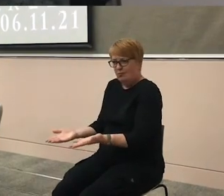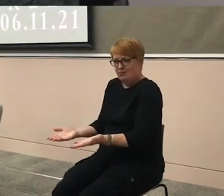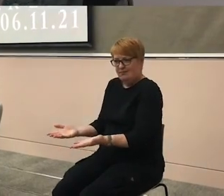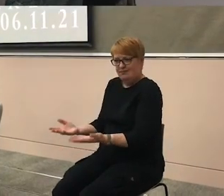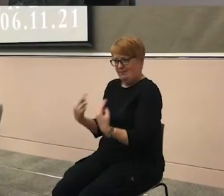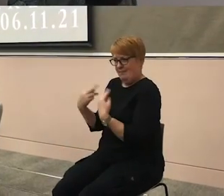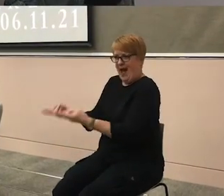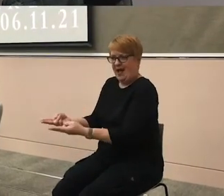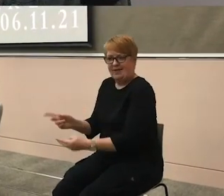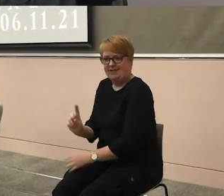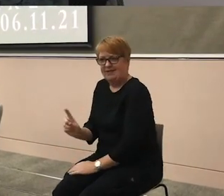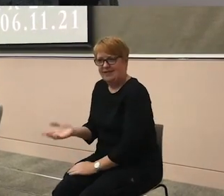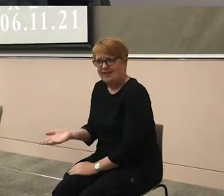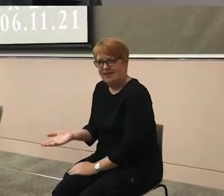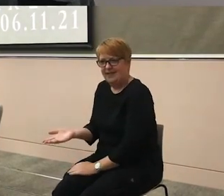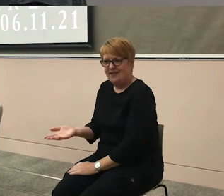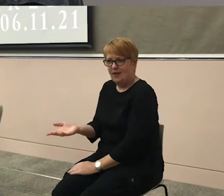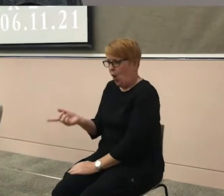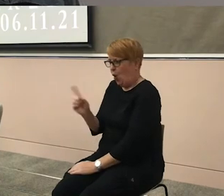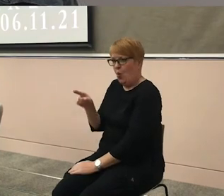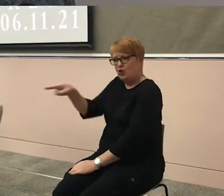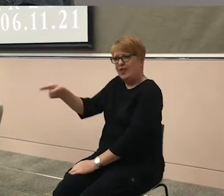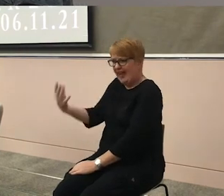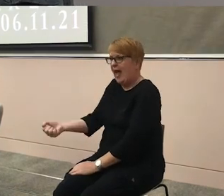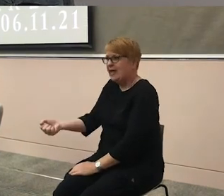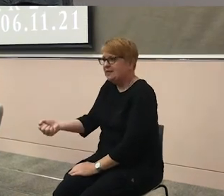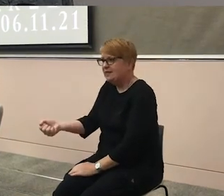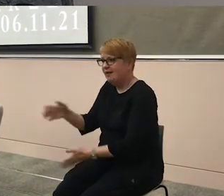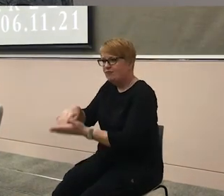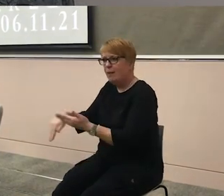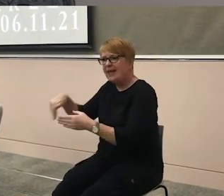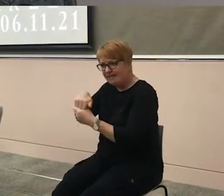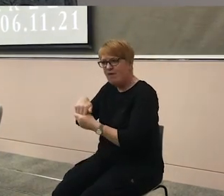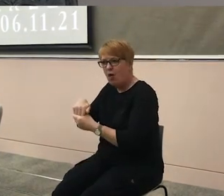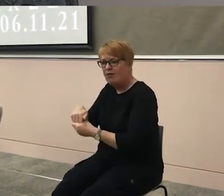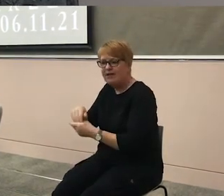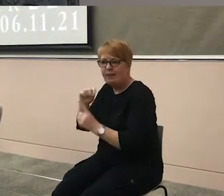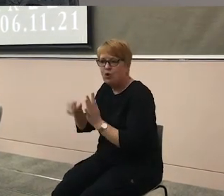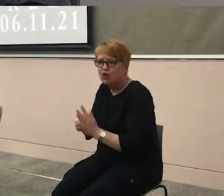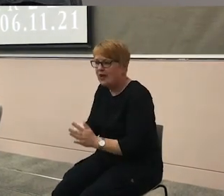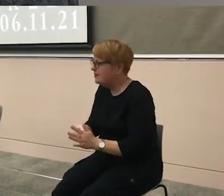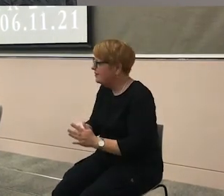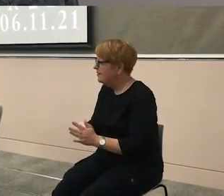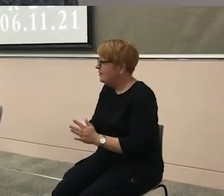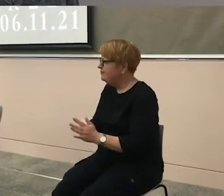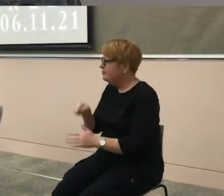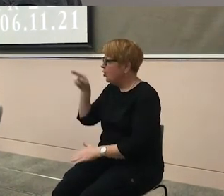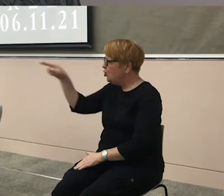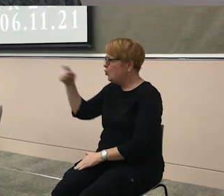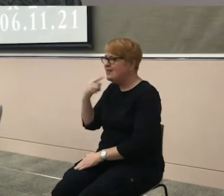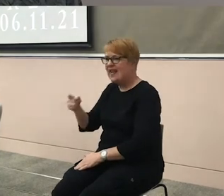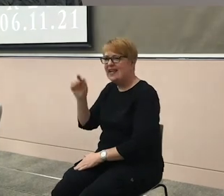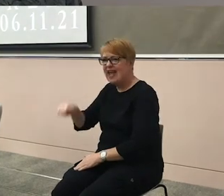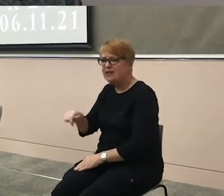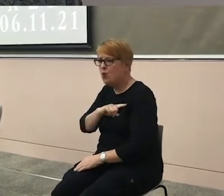who've been involved in this, that what do you get out of being involved in a project like this? What made you say yes, that you would